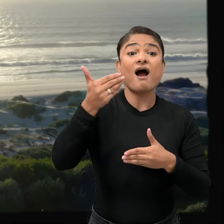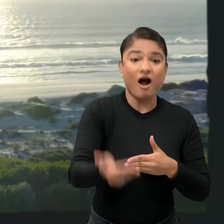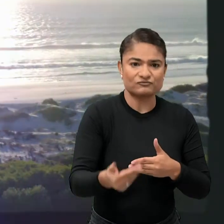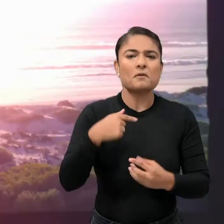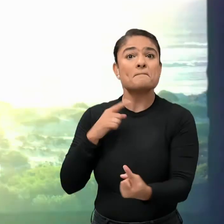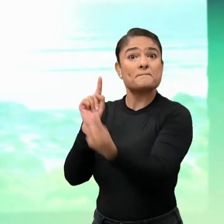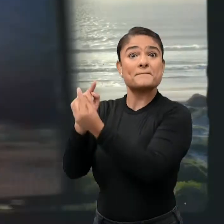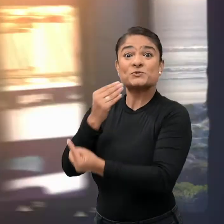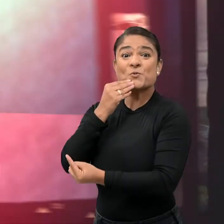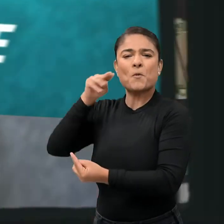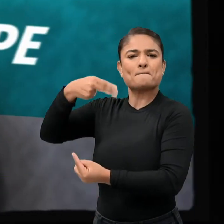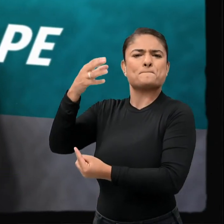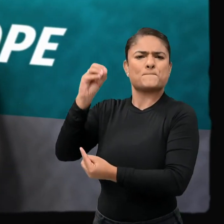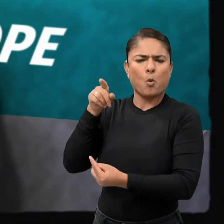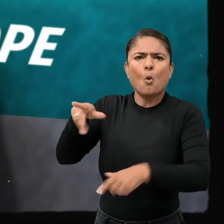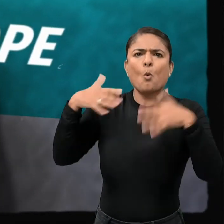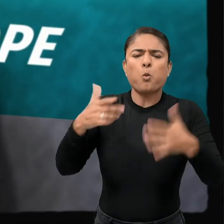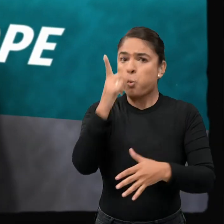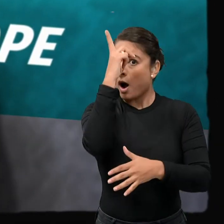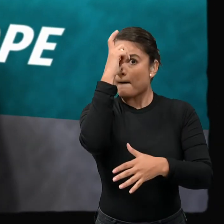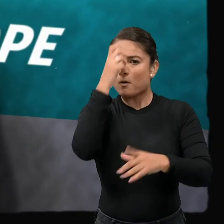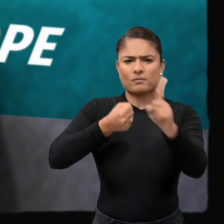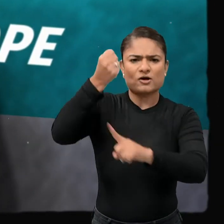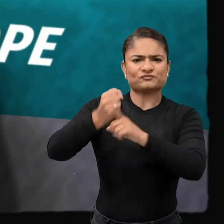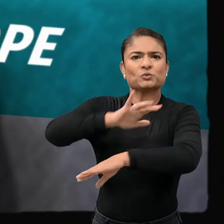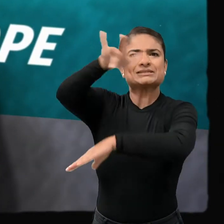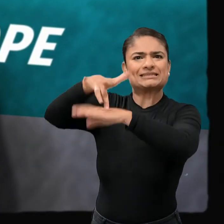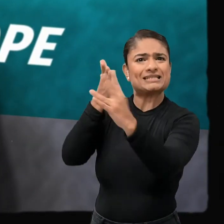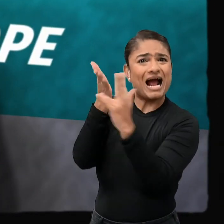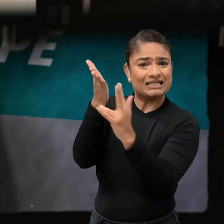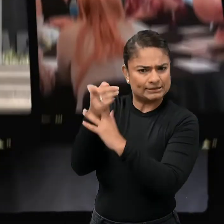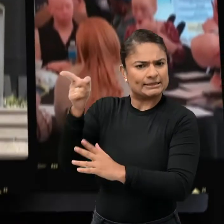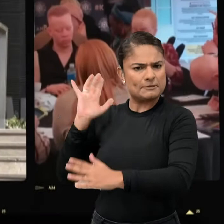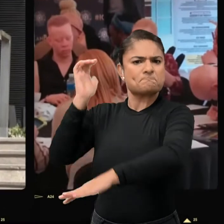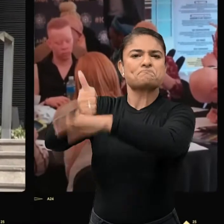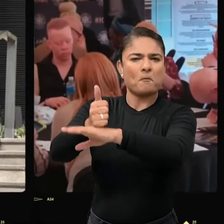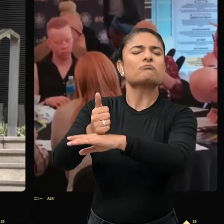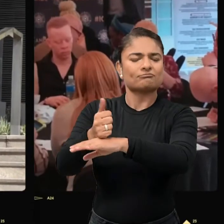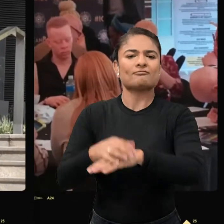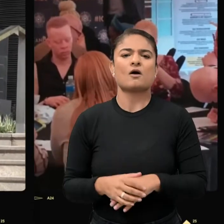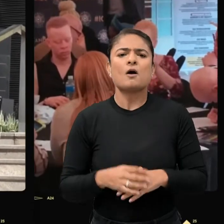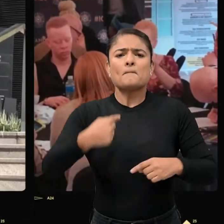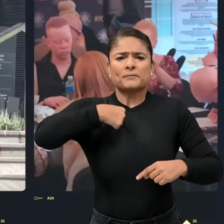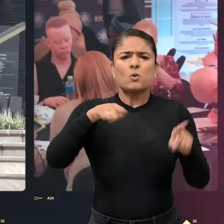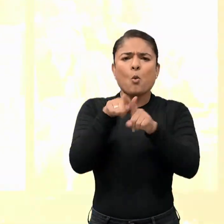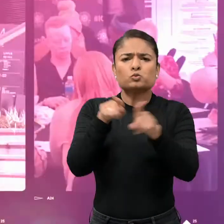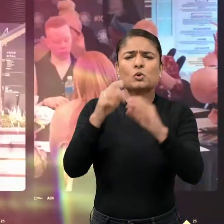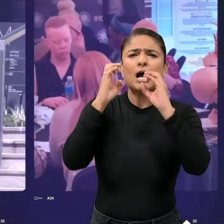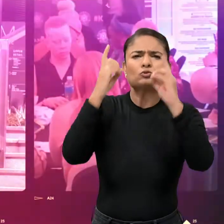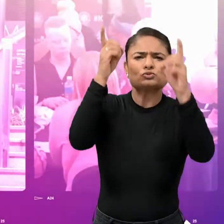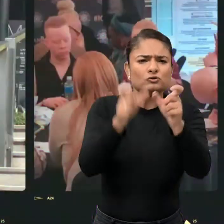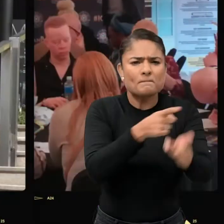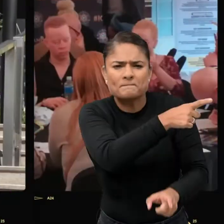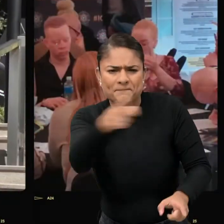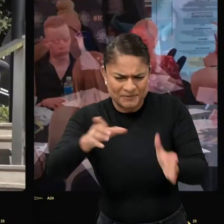After the break, we meet Mpho Tjope, who founded Albinism Advocacy for Access, an advocacy group to educate communities